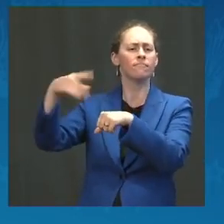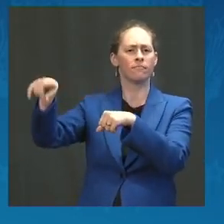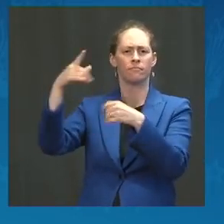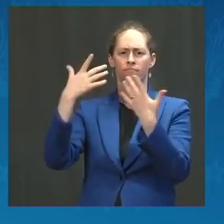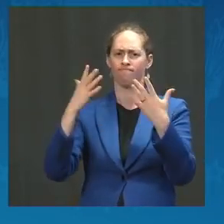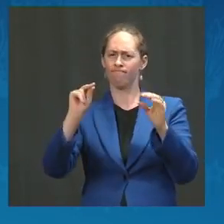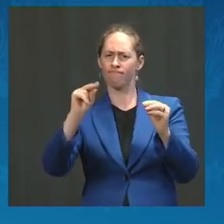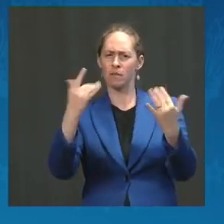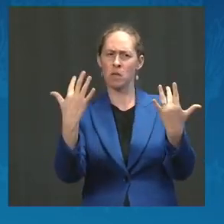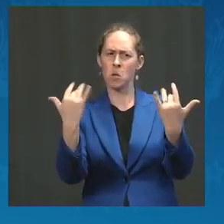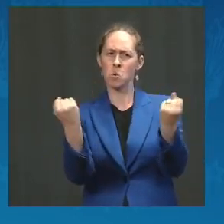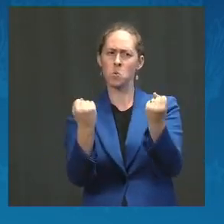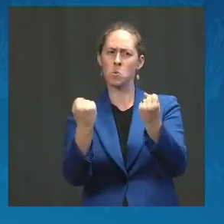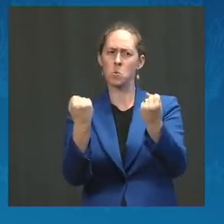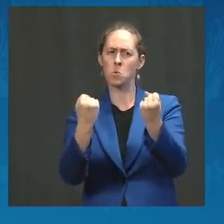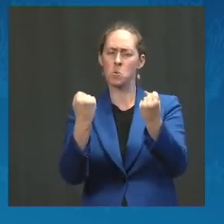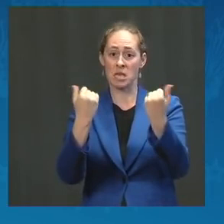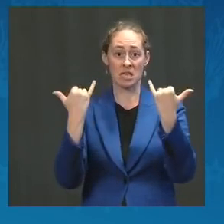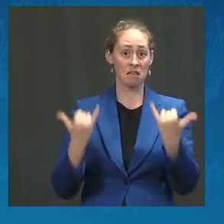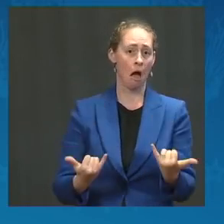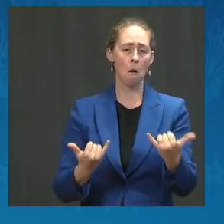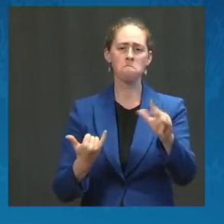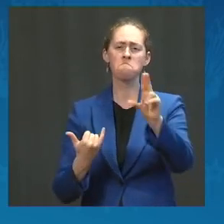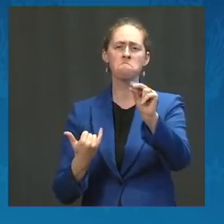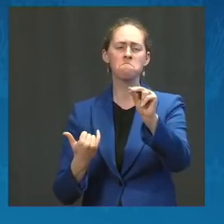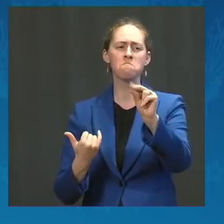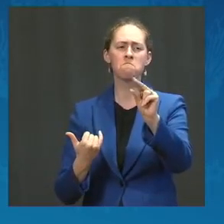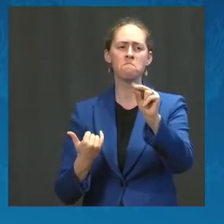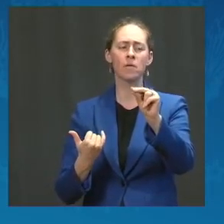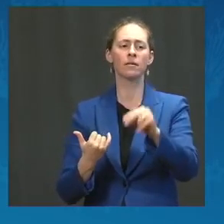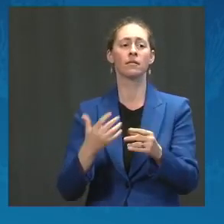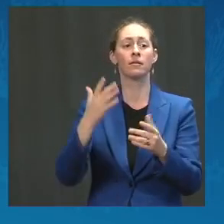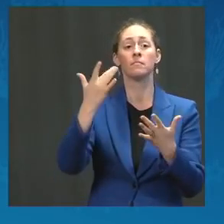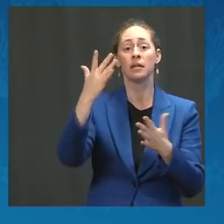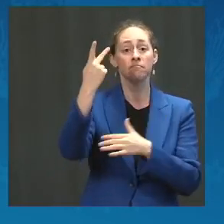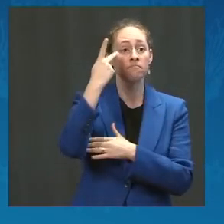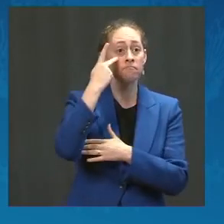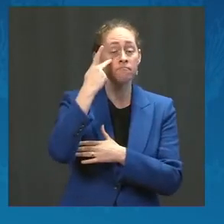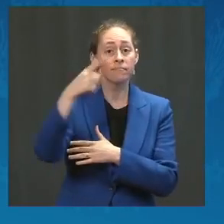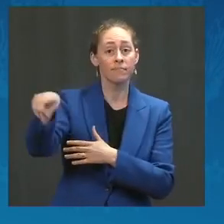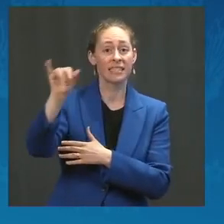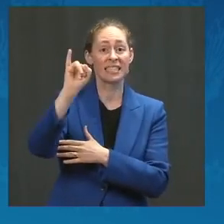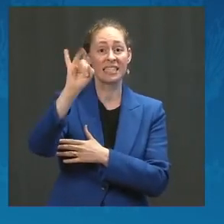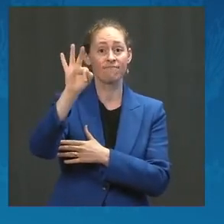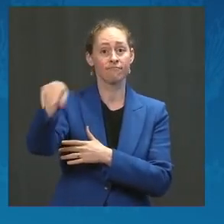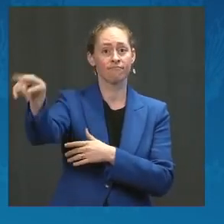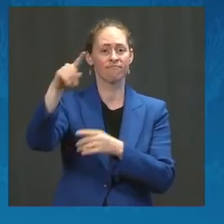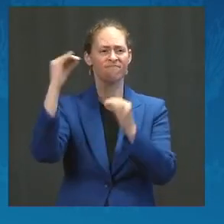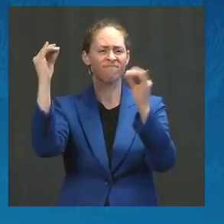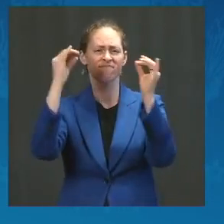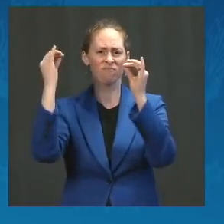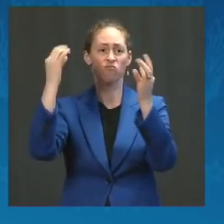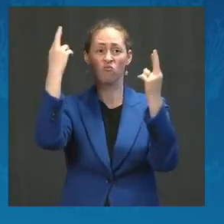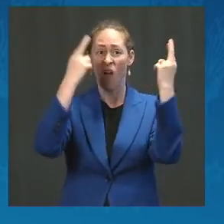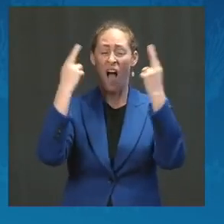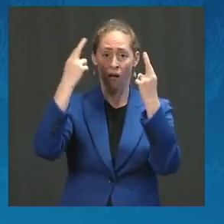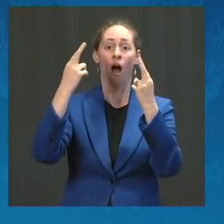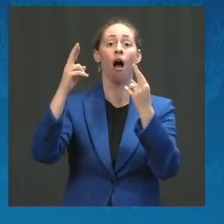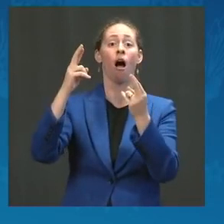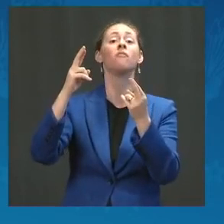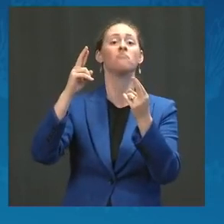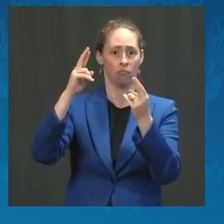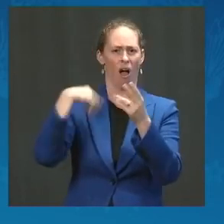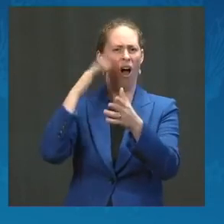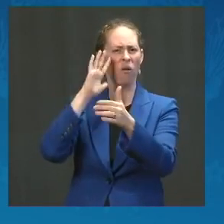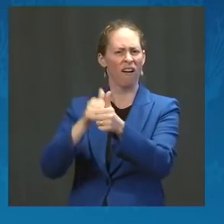a booster now. But if the science tells us there's a need for boosters, then that's something we'll do. And we have